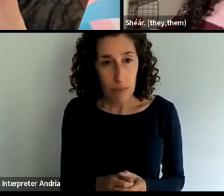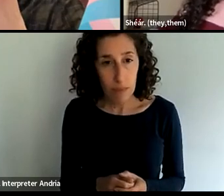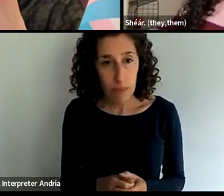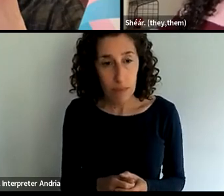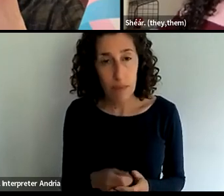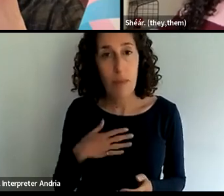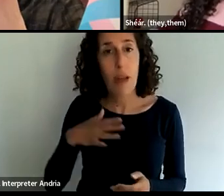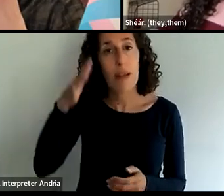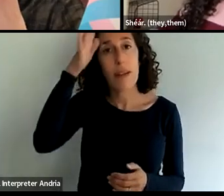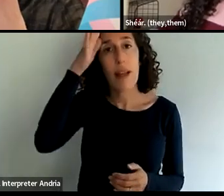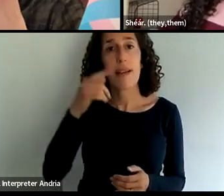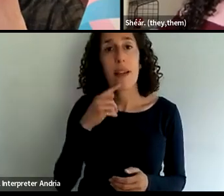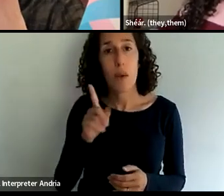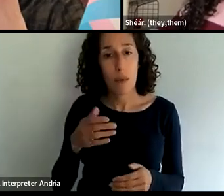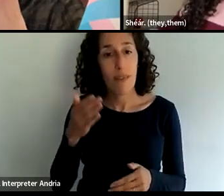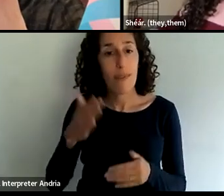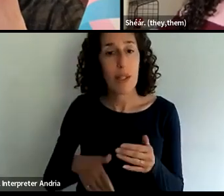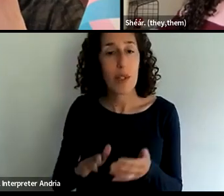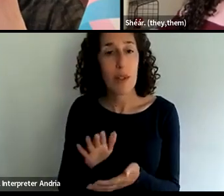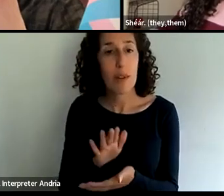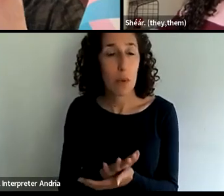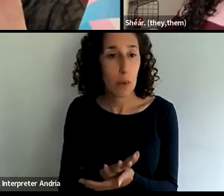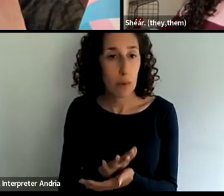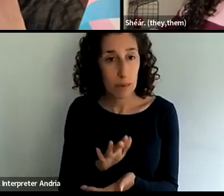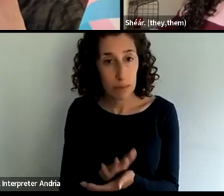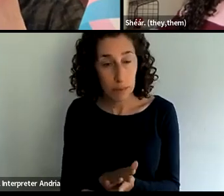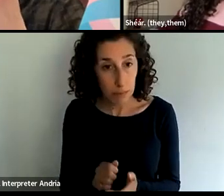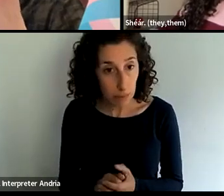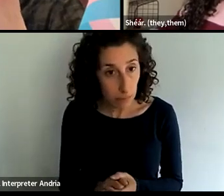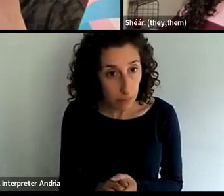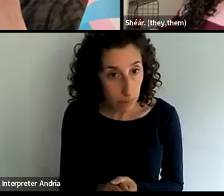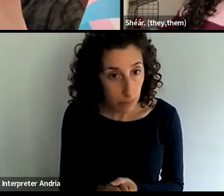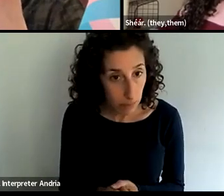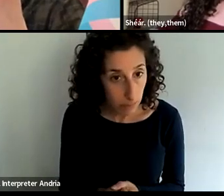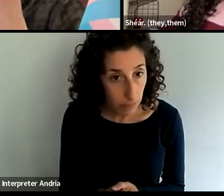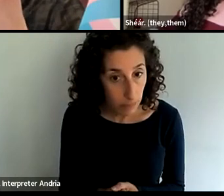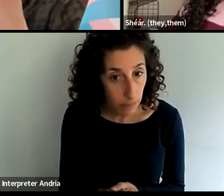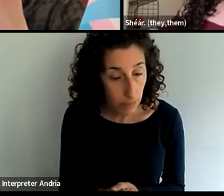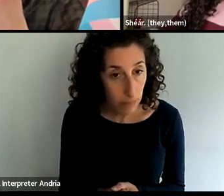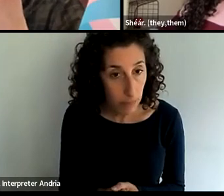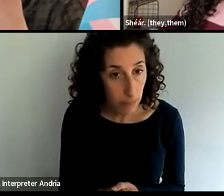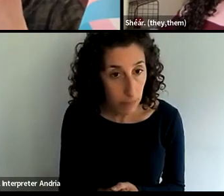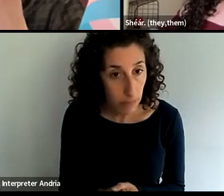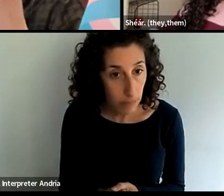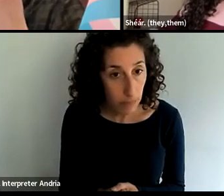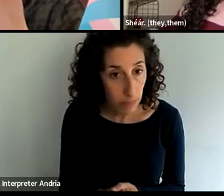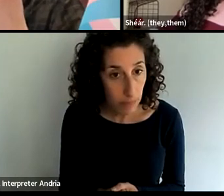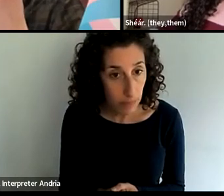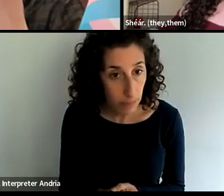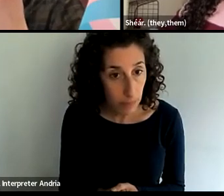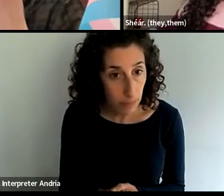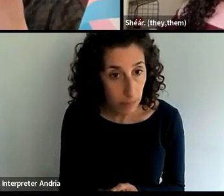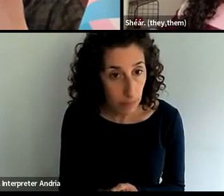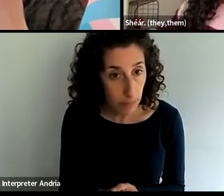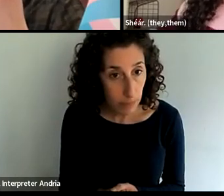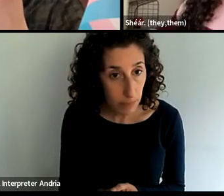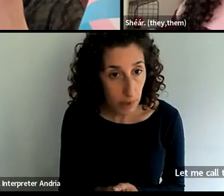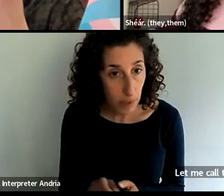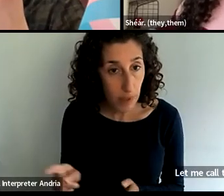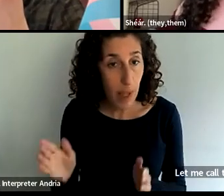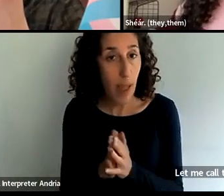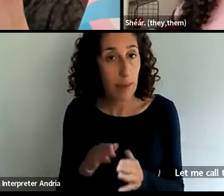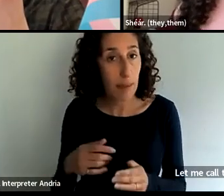school. And I was he was about you women's clothing again. Women's clothing again. My mother co-signed. They asked me, do I